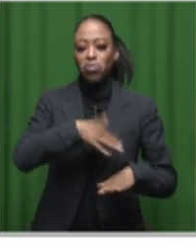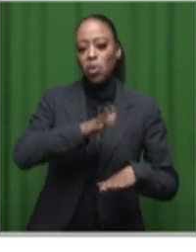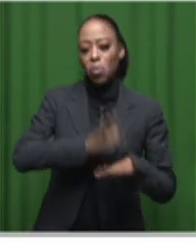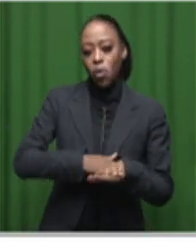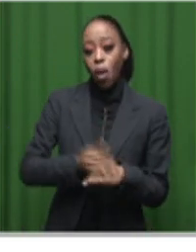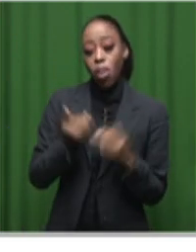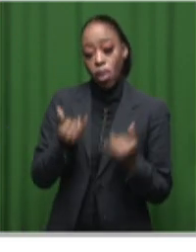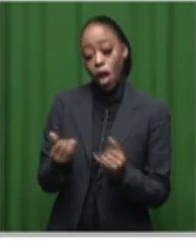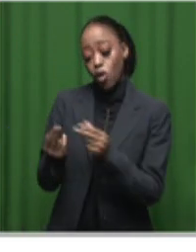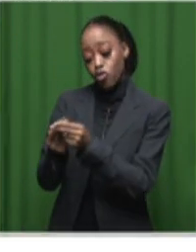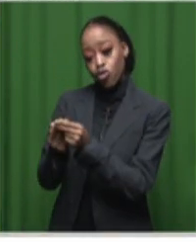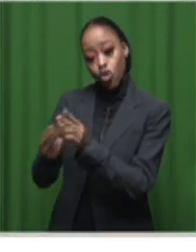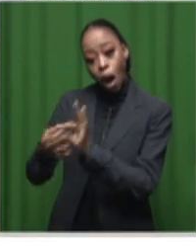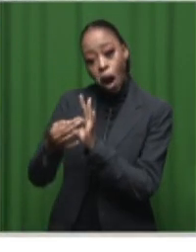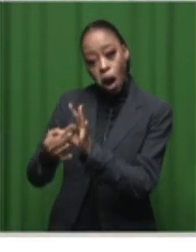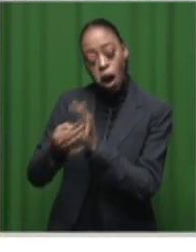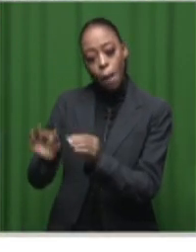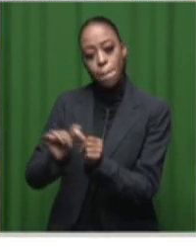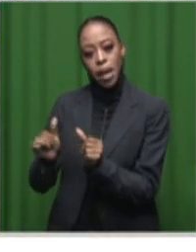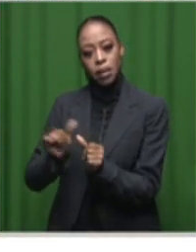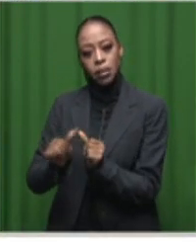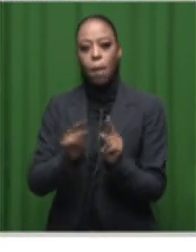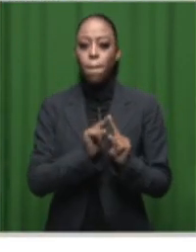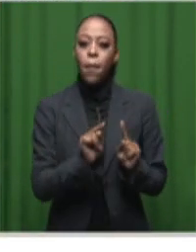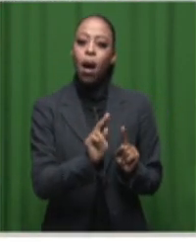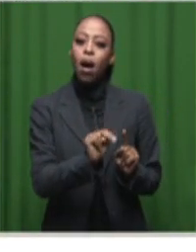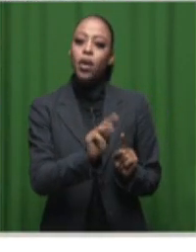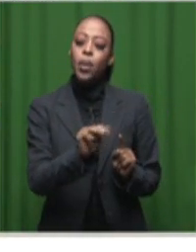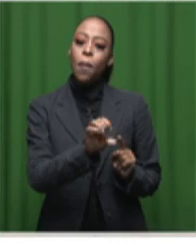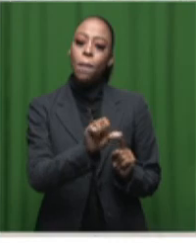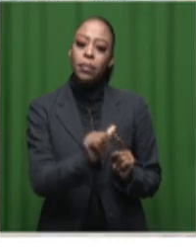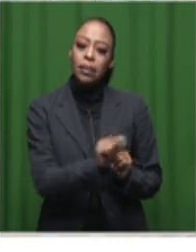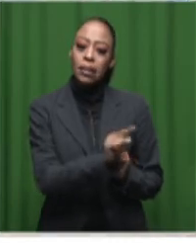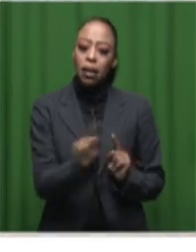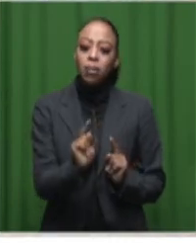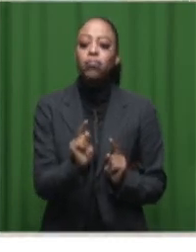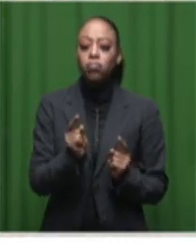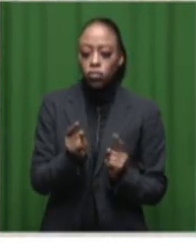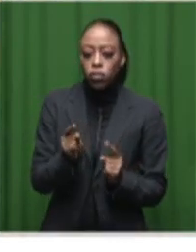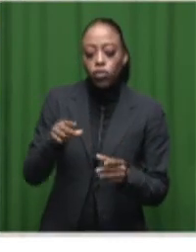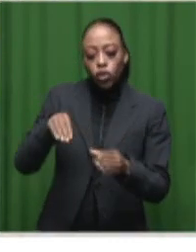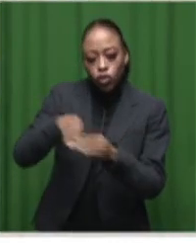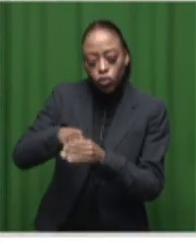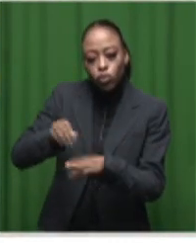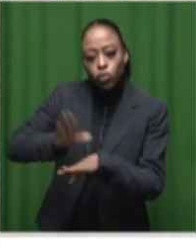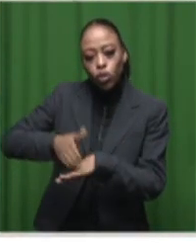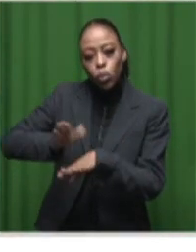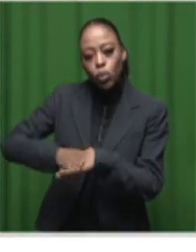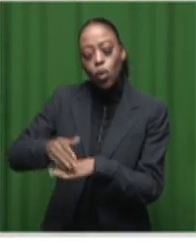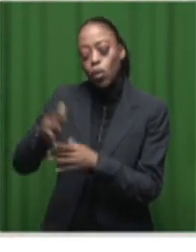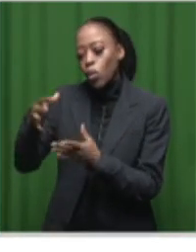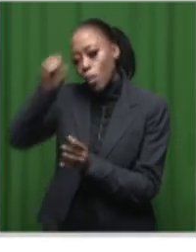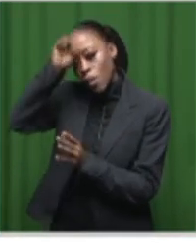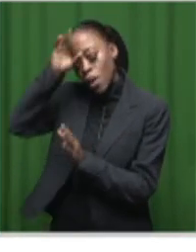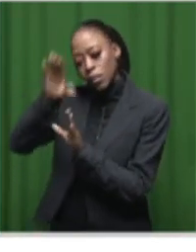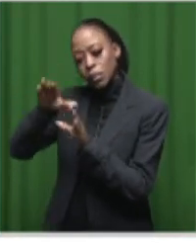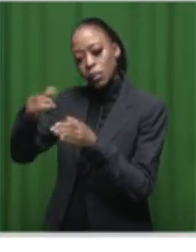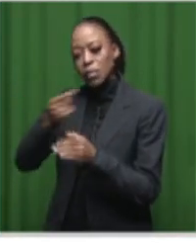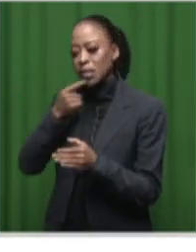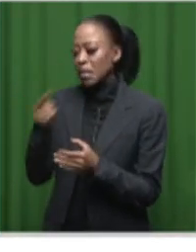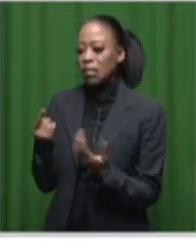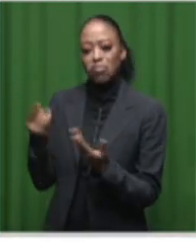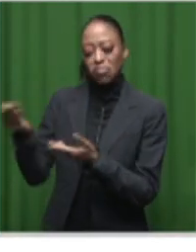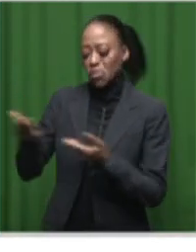relationship between unions is much better. But NUMSA, which has made inroads into the mining sector, feels unwelcome. There